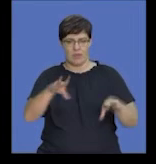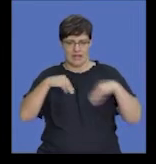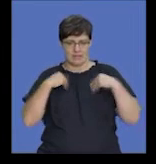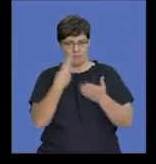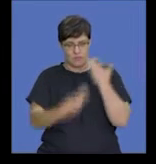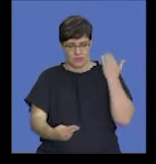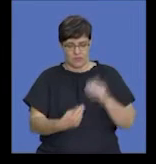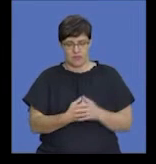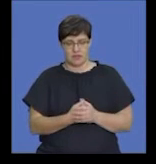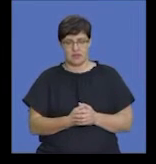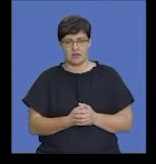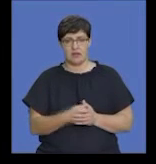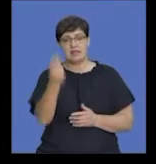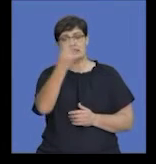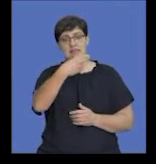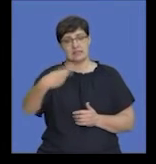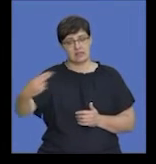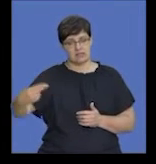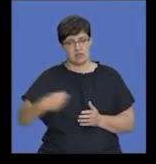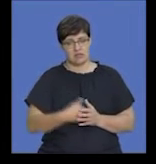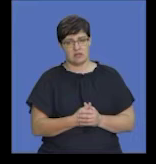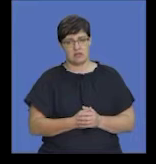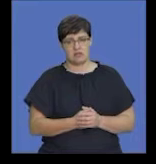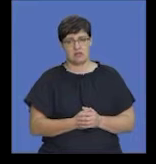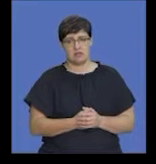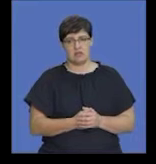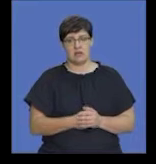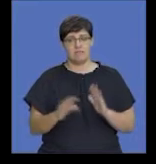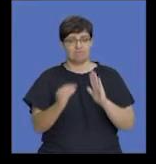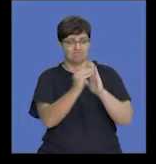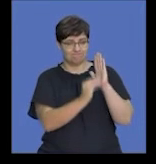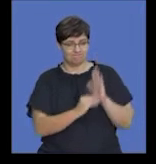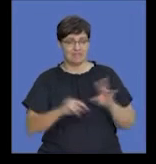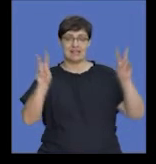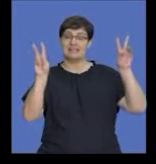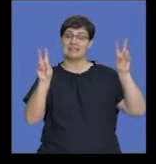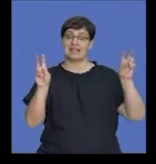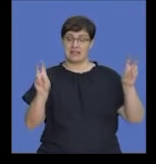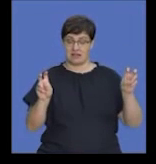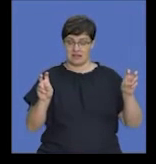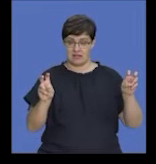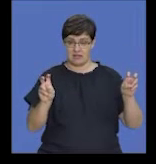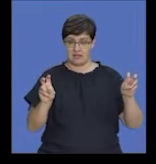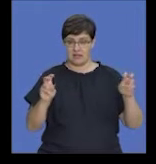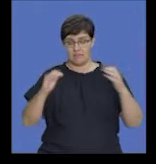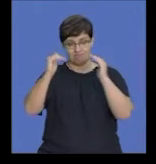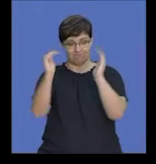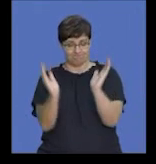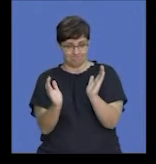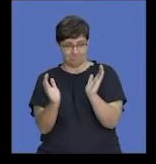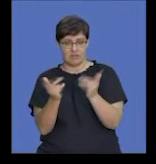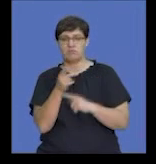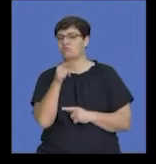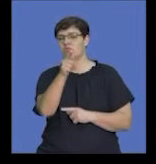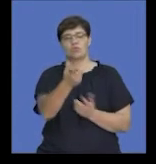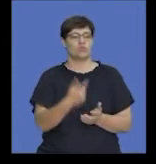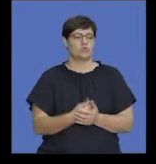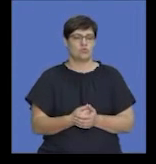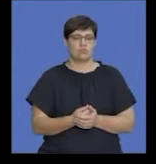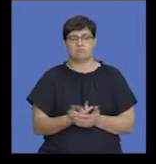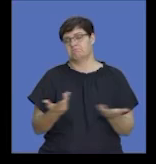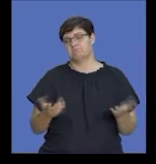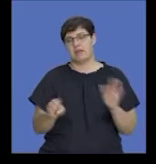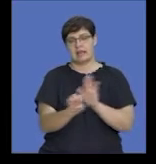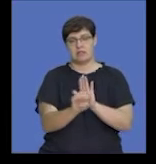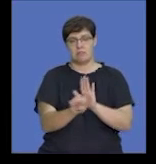The signature that you put in and the title in brackets, remember I said that if you are, for example,